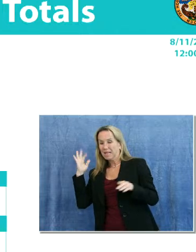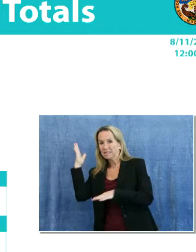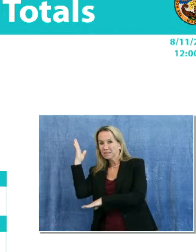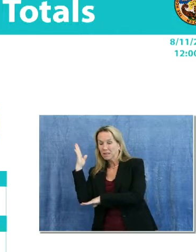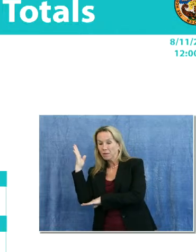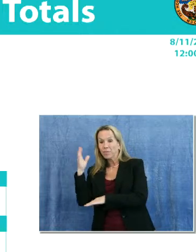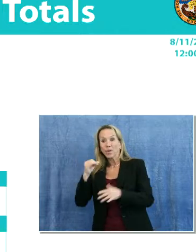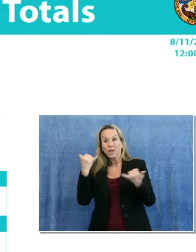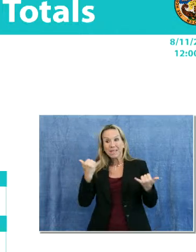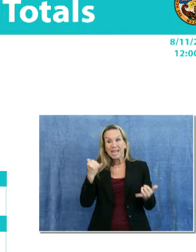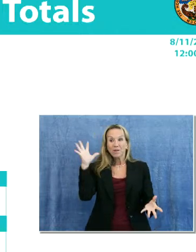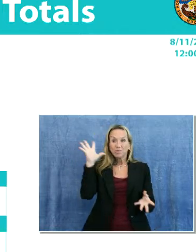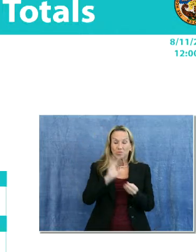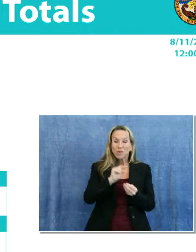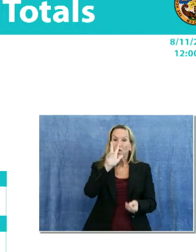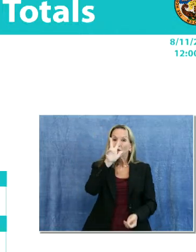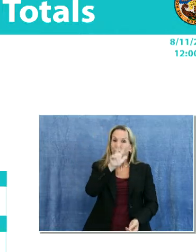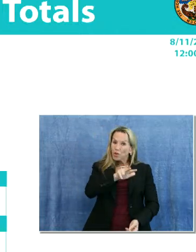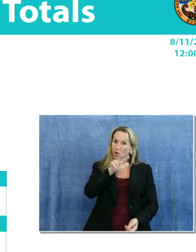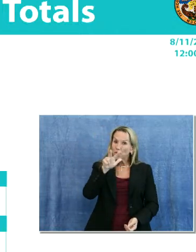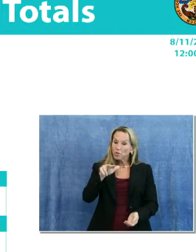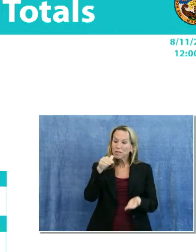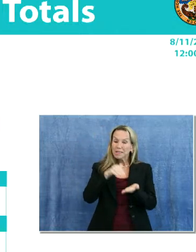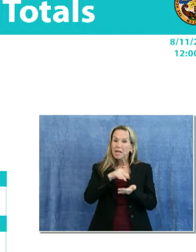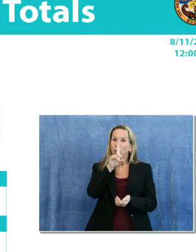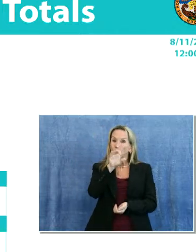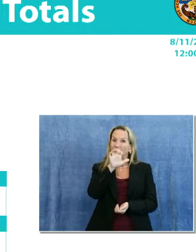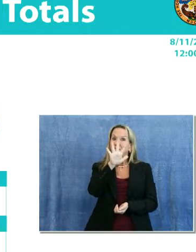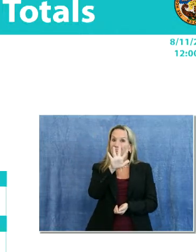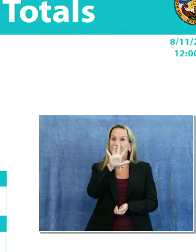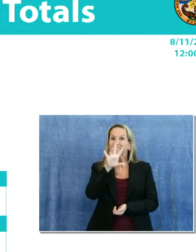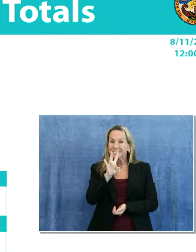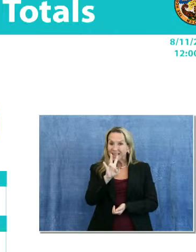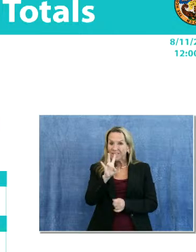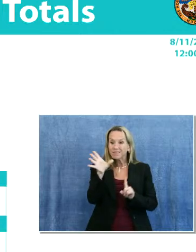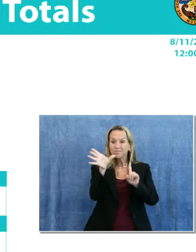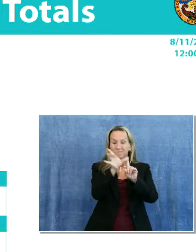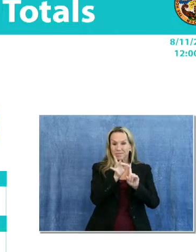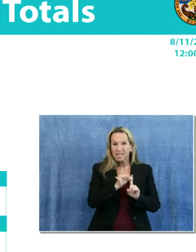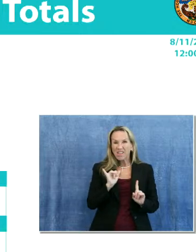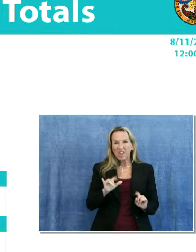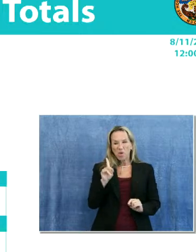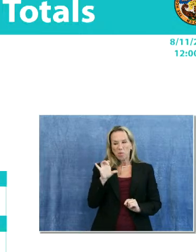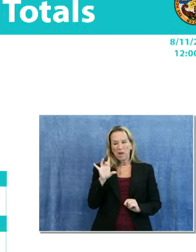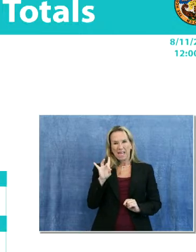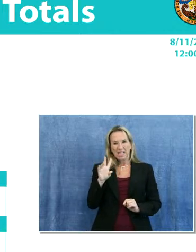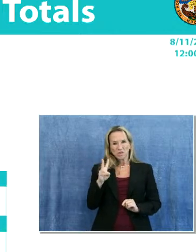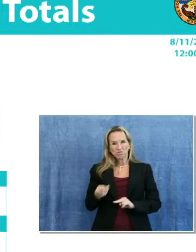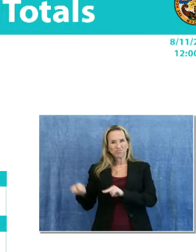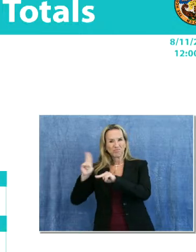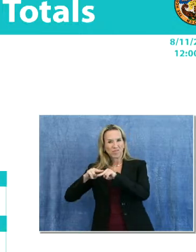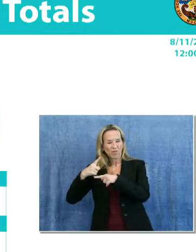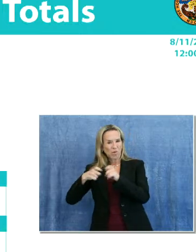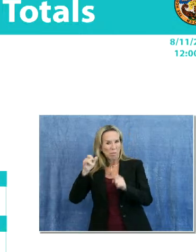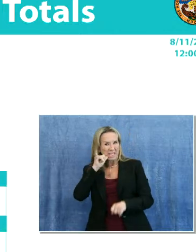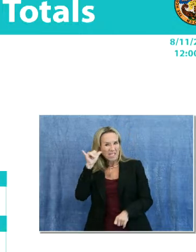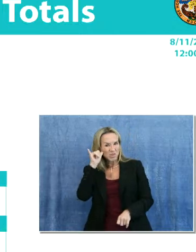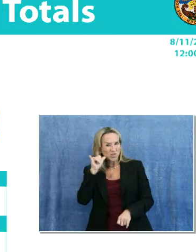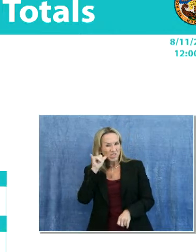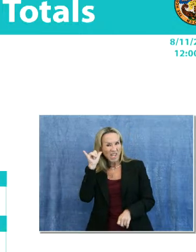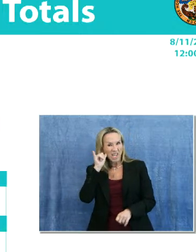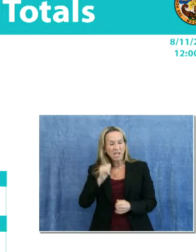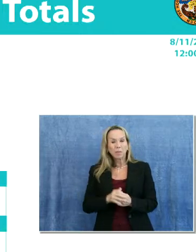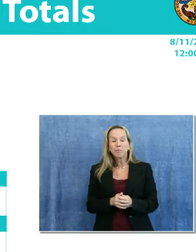of 33,157 cases, which is 182 more cases than yesterday,